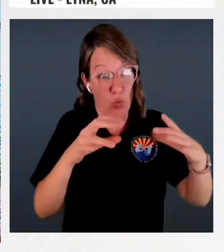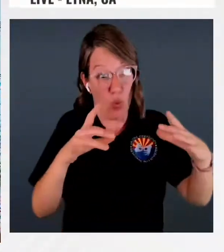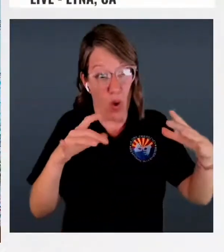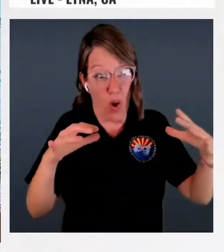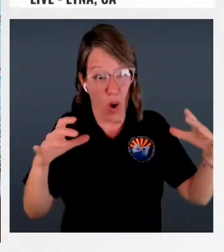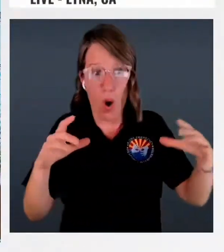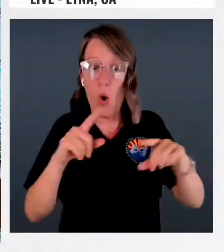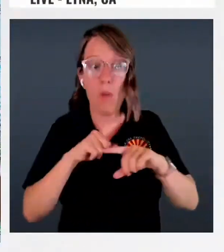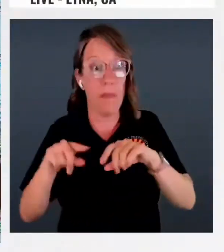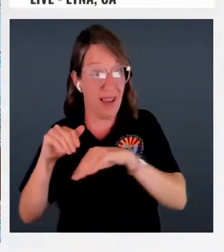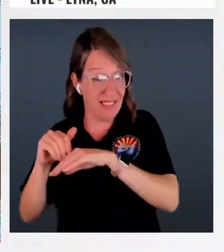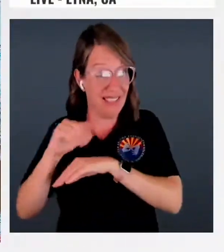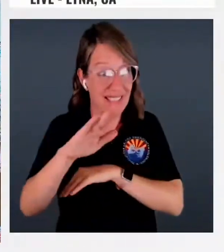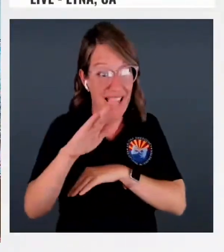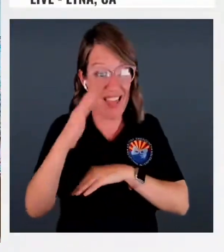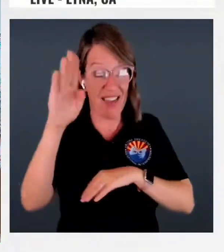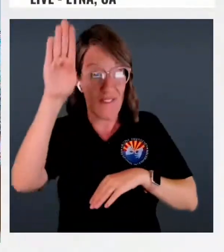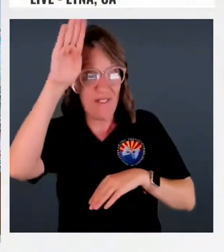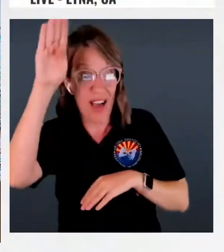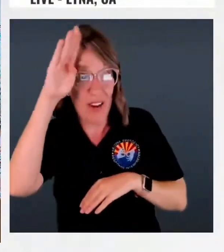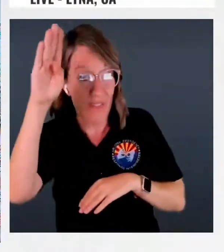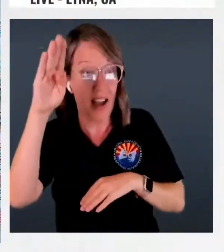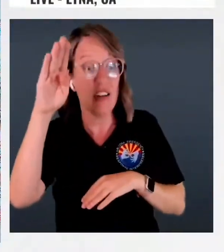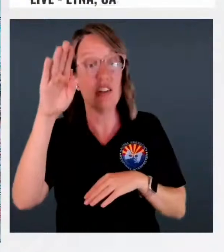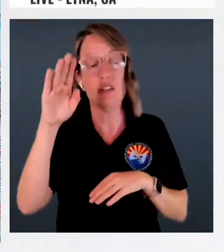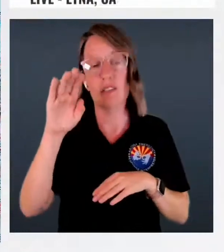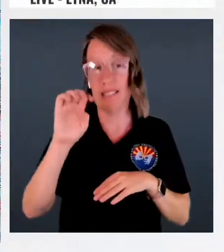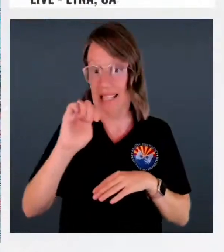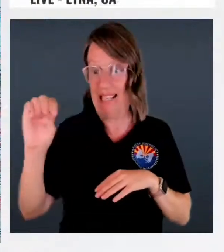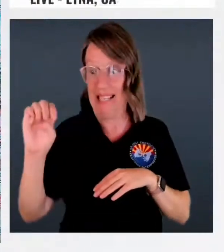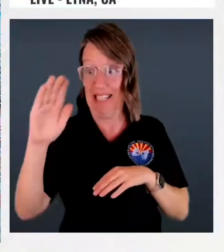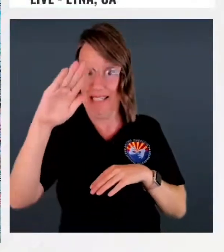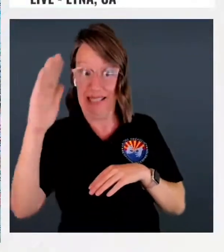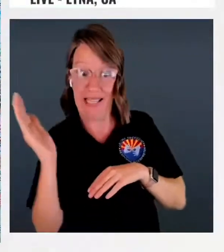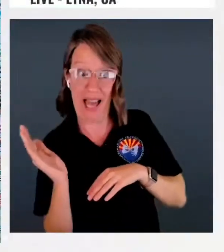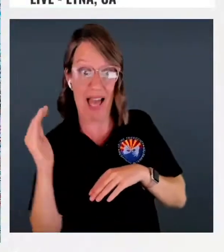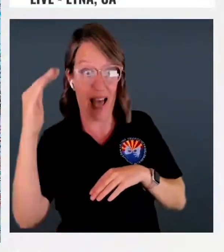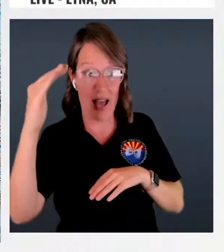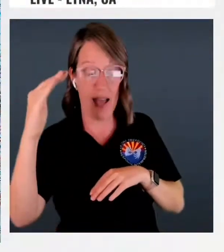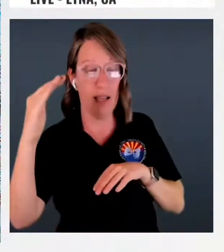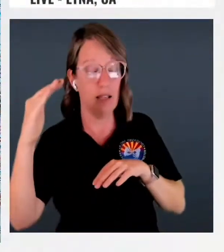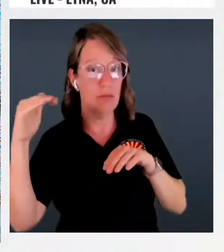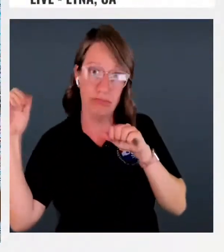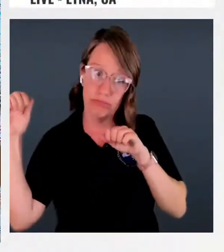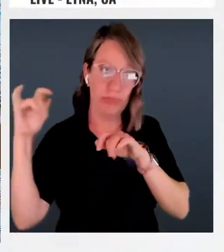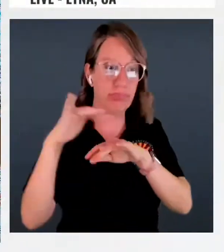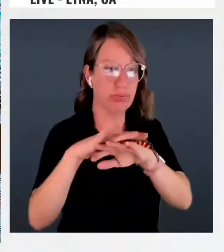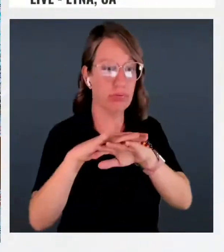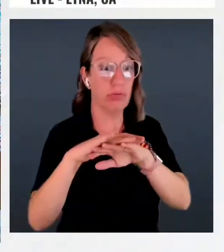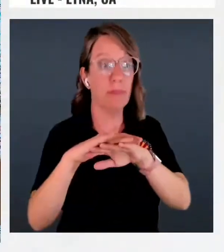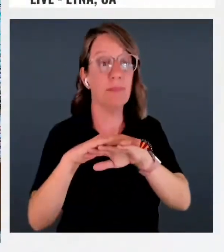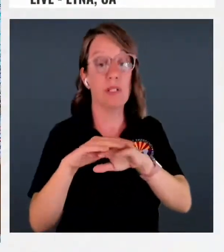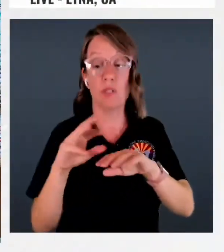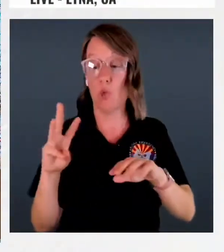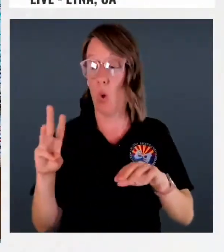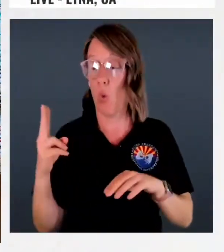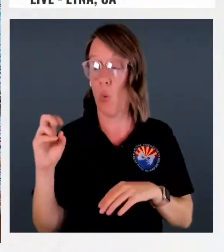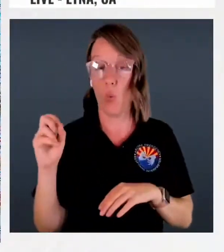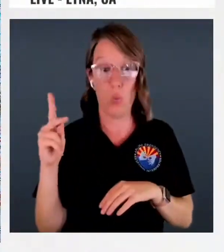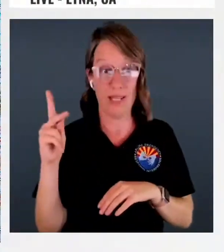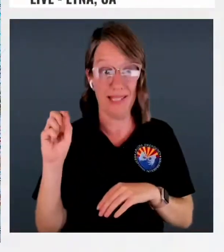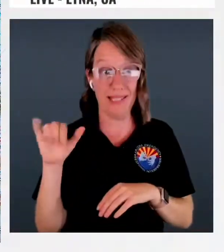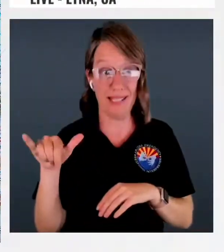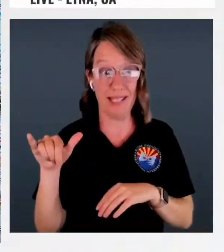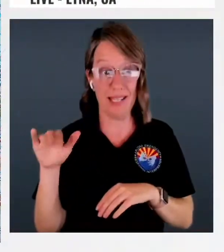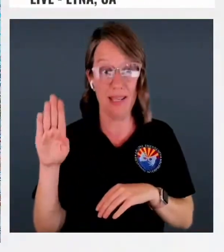off. And currently, we've turned the corner off of this ridge from Whiskey Butte, and we've got resources going direct